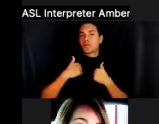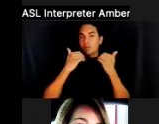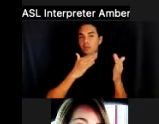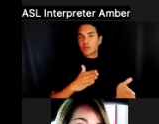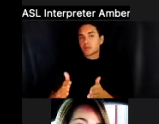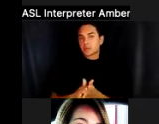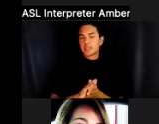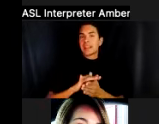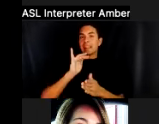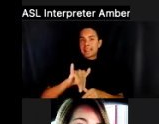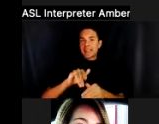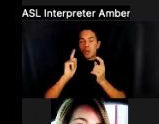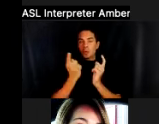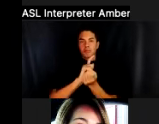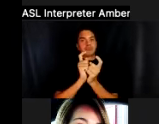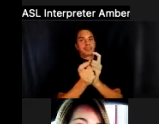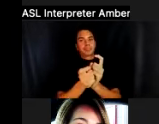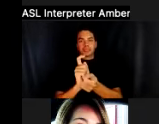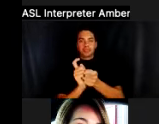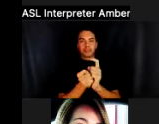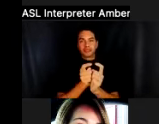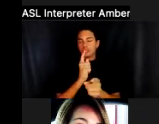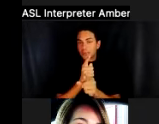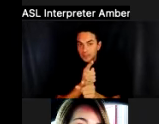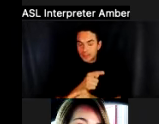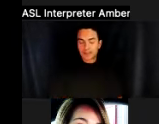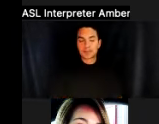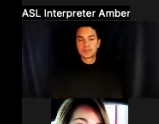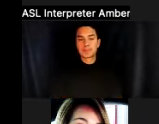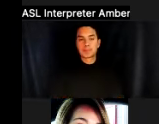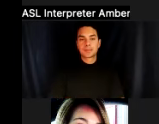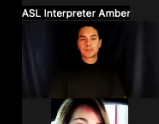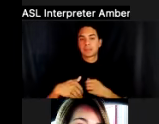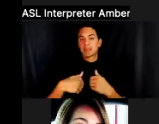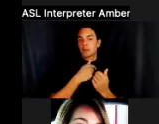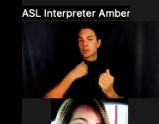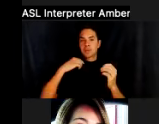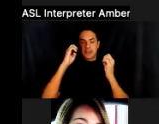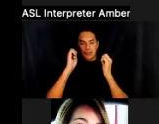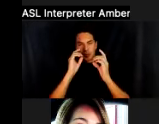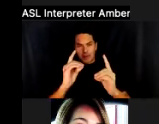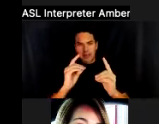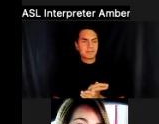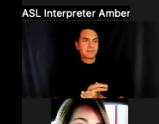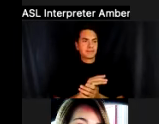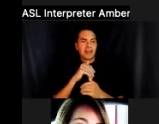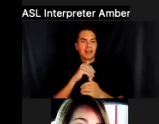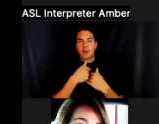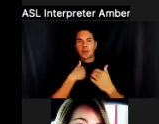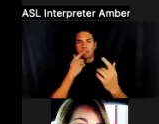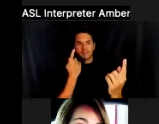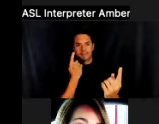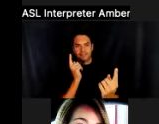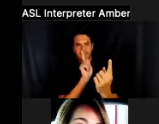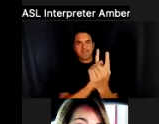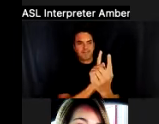evolves too, depending upon how we're able to educate and meeting people, the community in